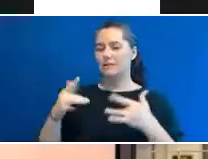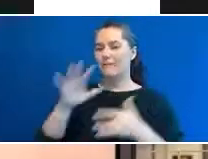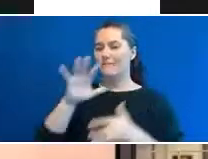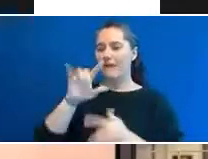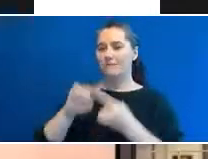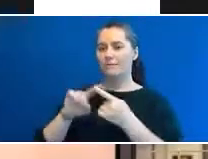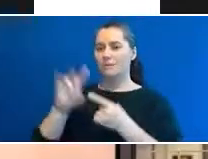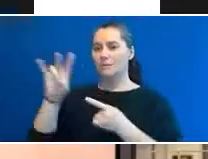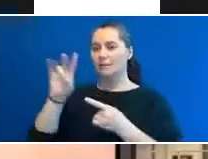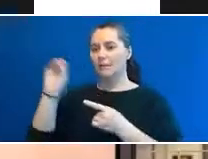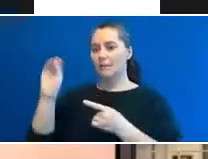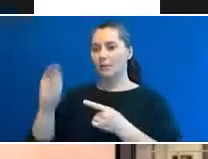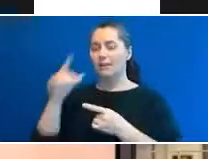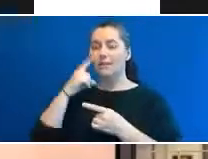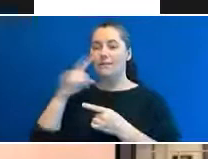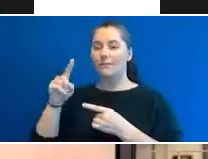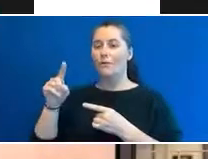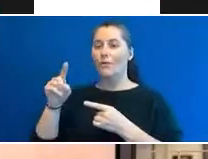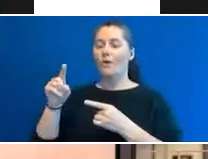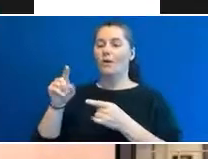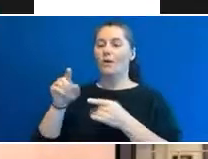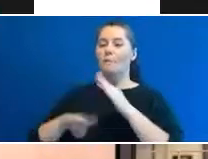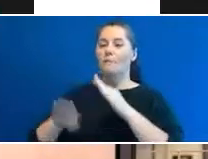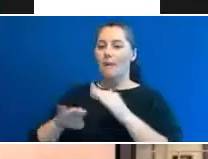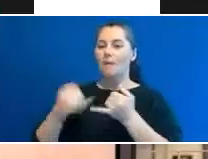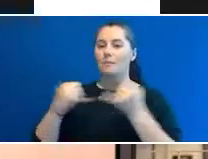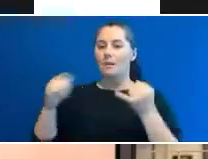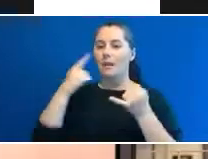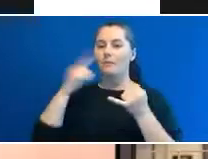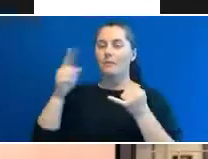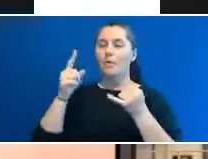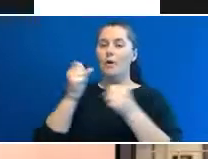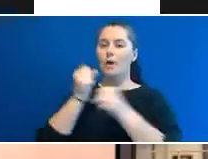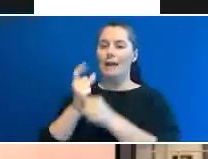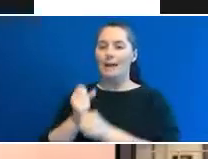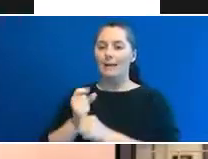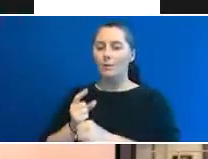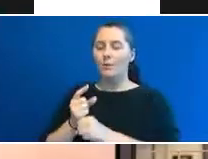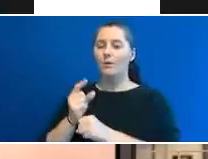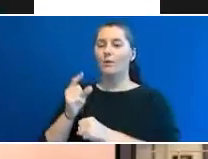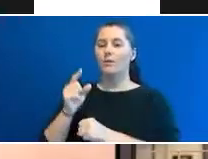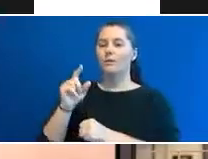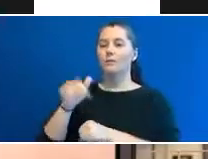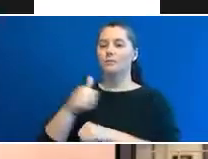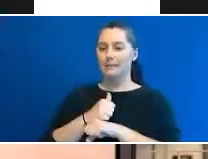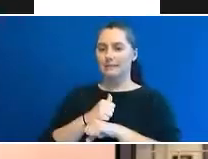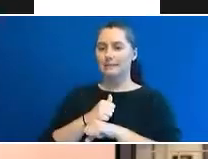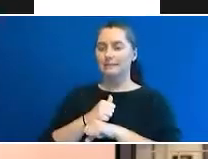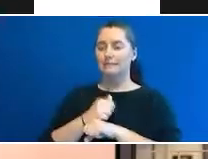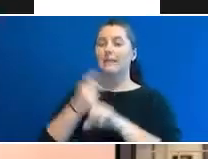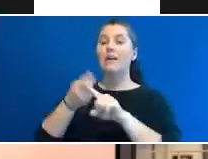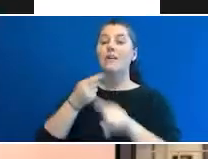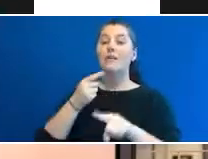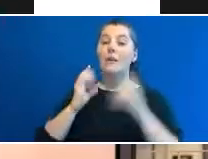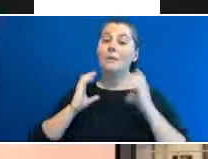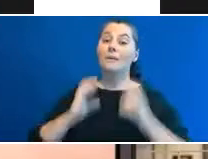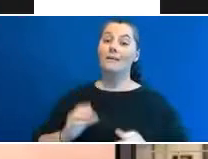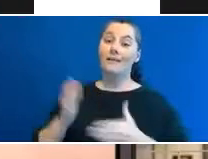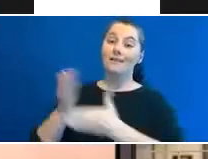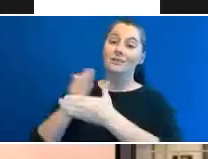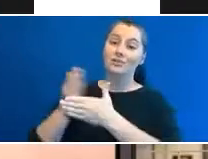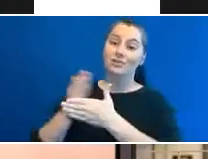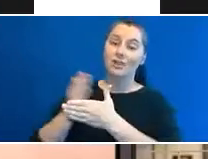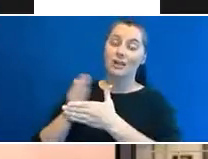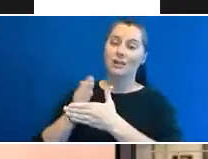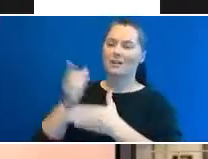7% to your bottom line on an annualized basis. Where those numbers come from are from our clients sharing and how they're